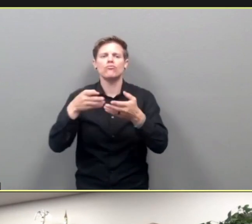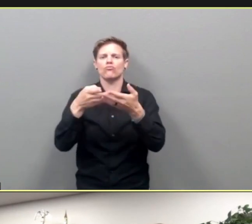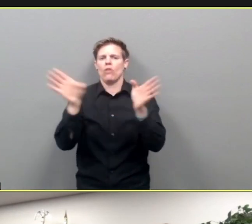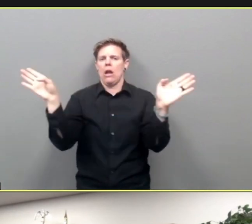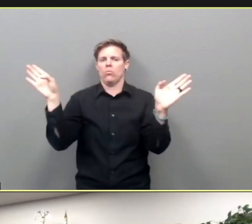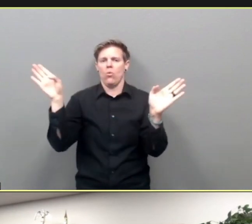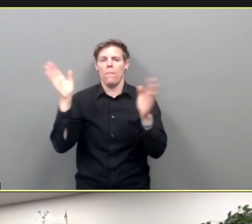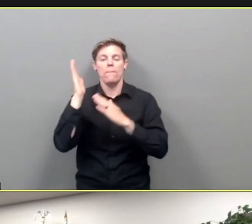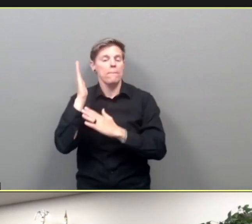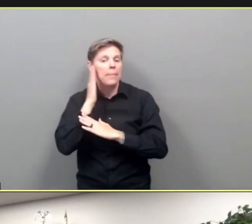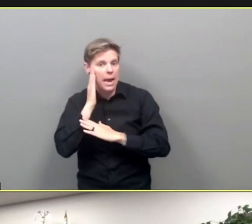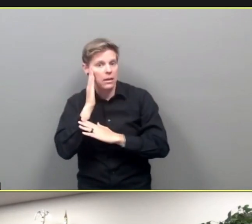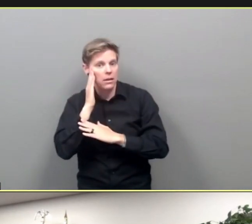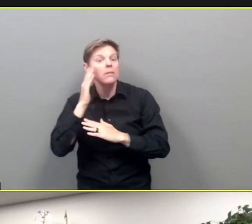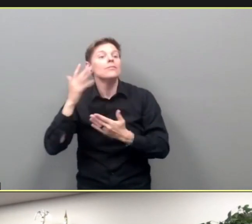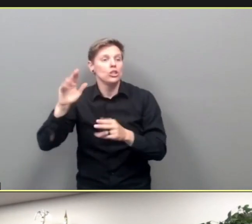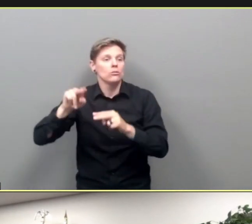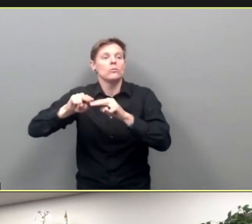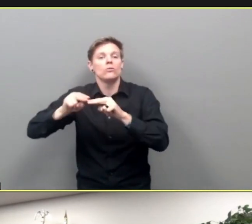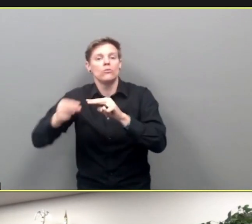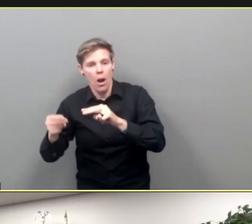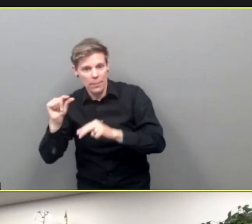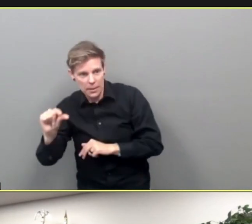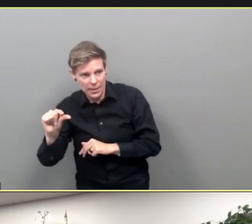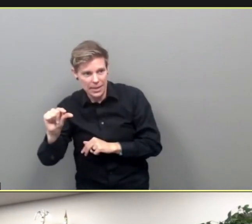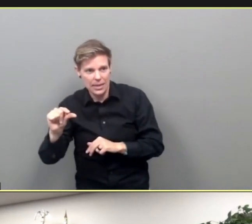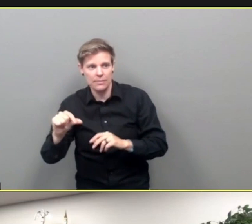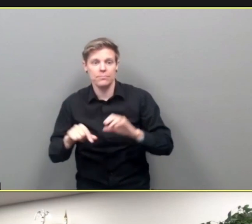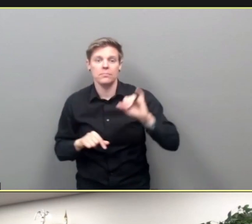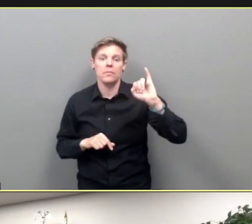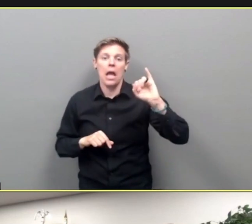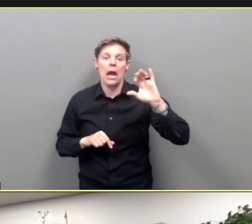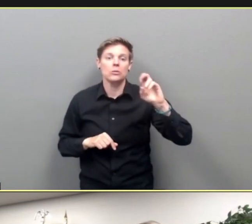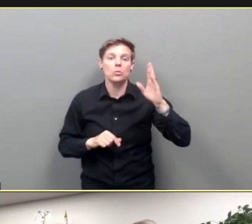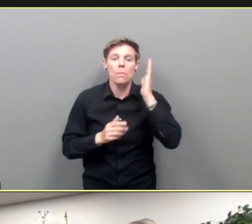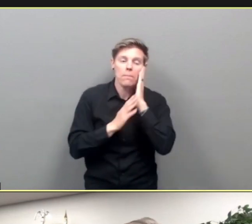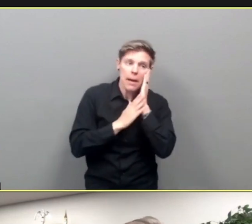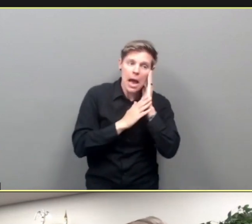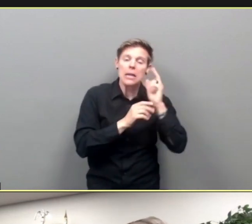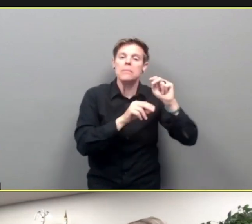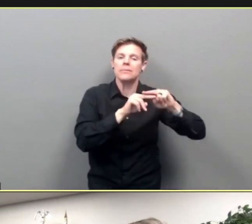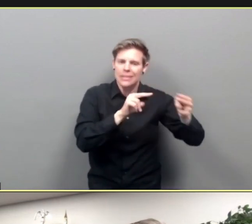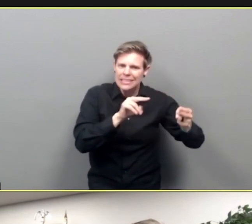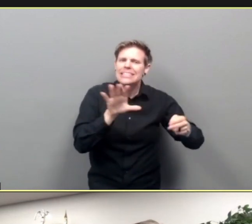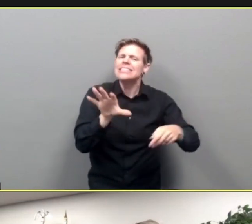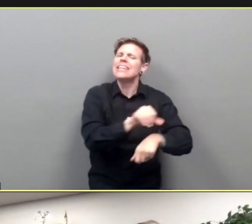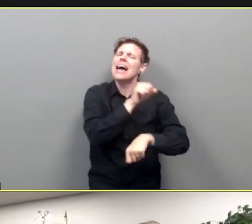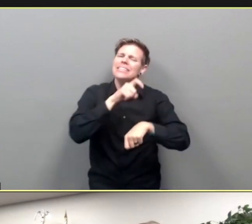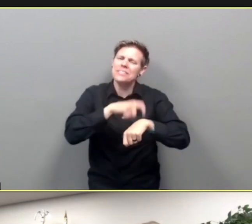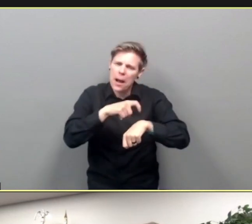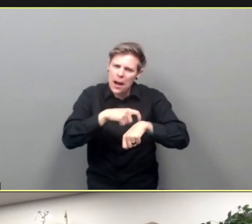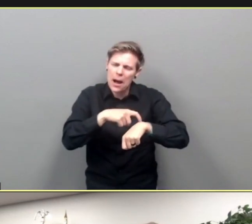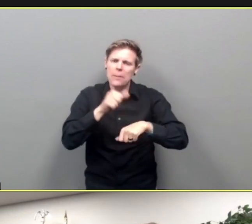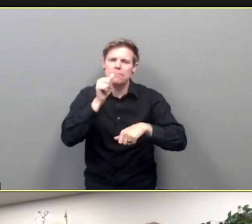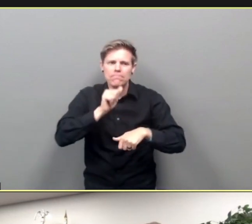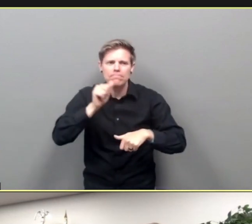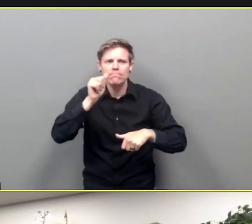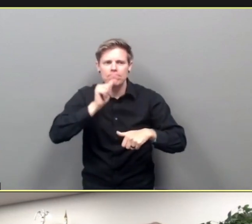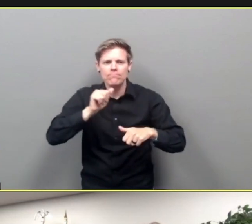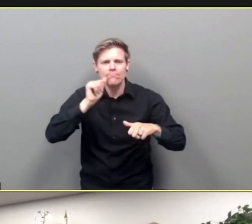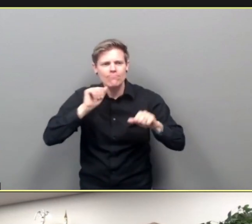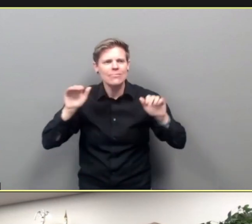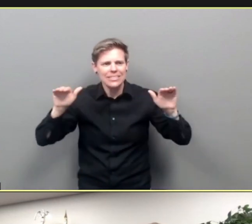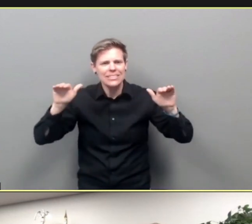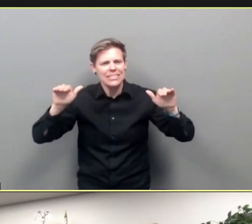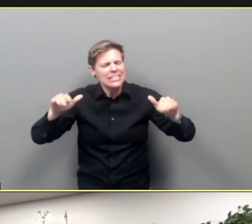usually the number of ICU beds dropping takes a while after general beds drop. So I think we'll still be up against it and facing